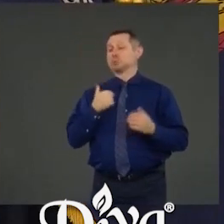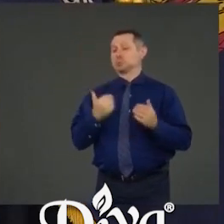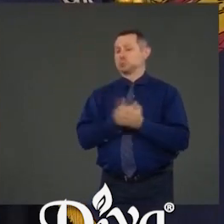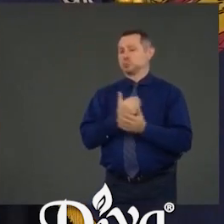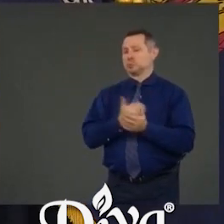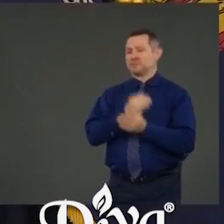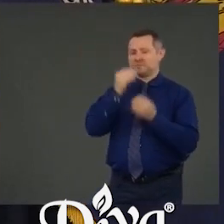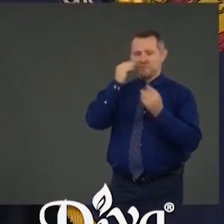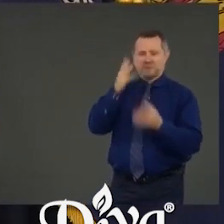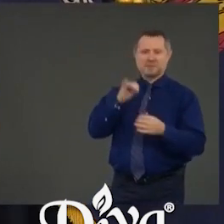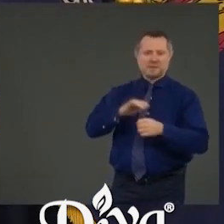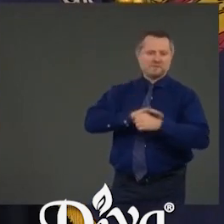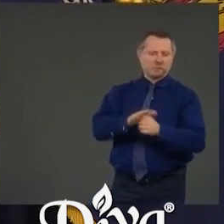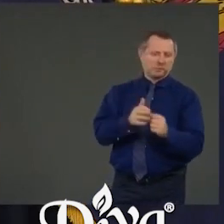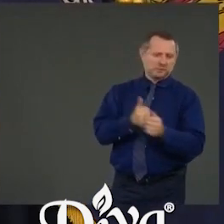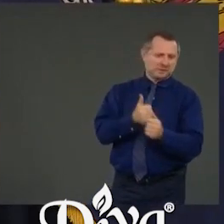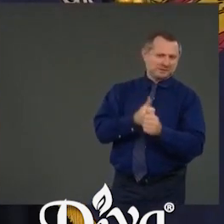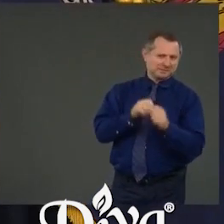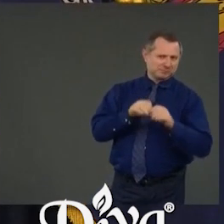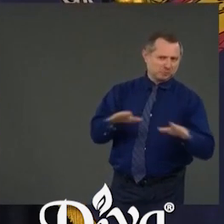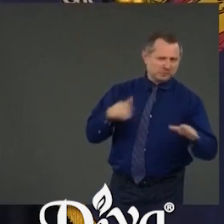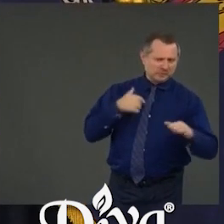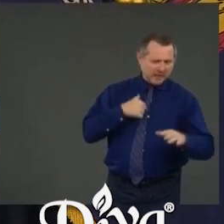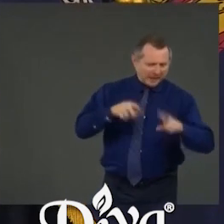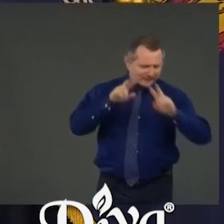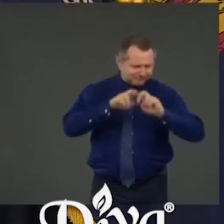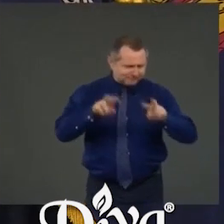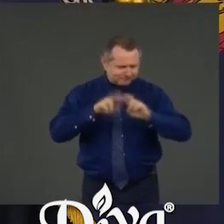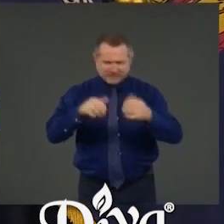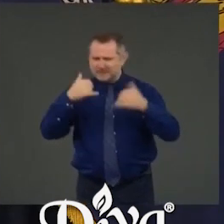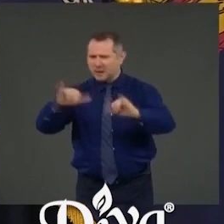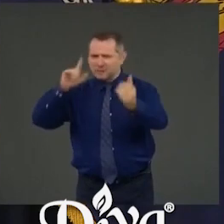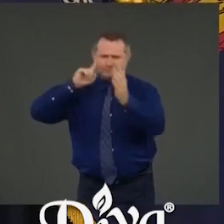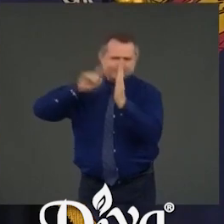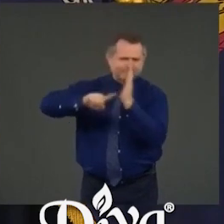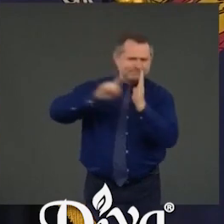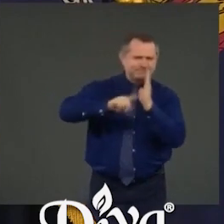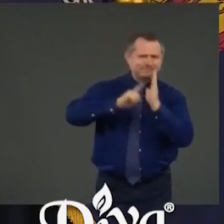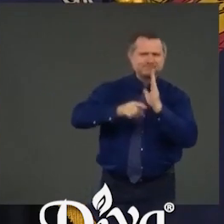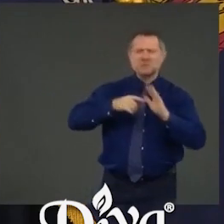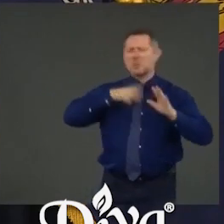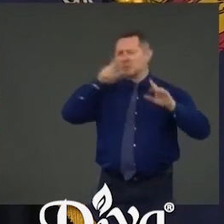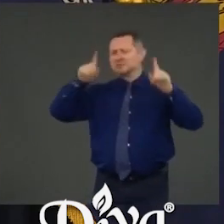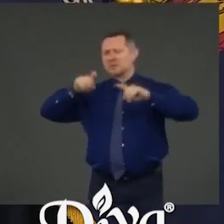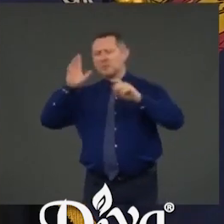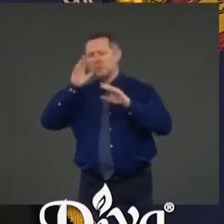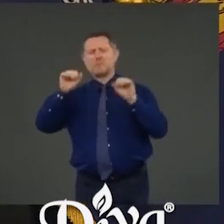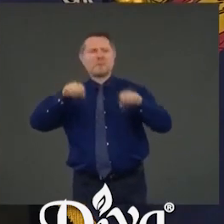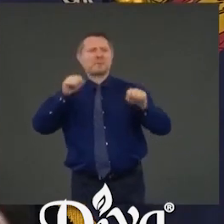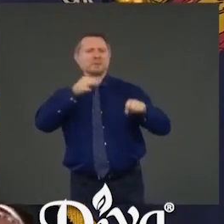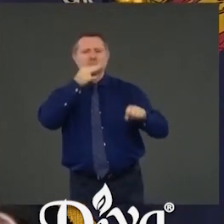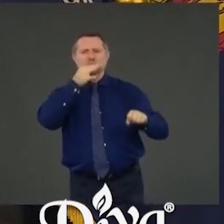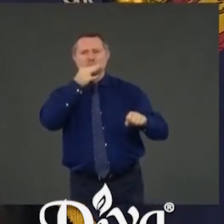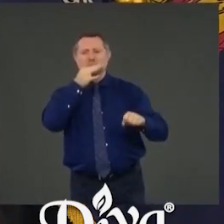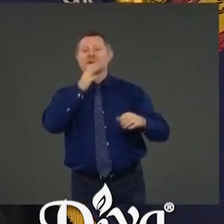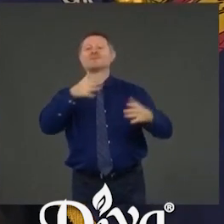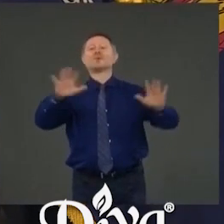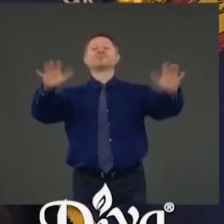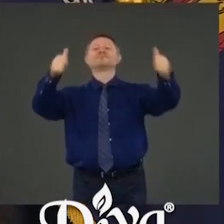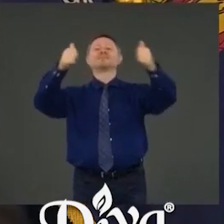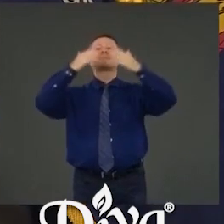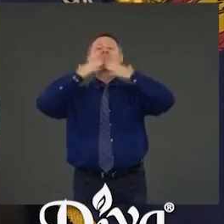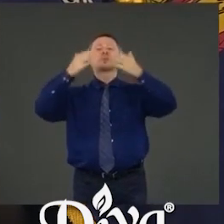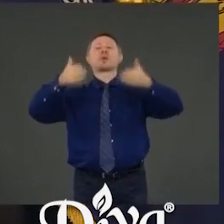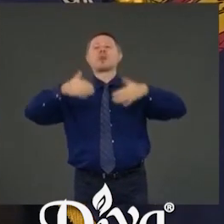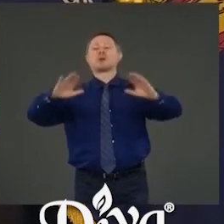how the virus spreads. We're still studying it. We'll have a decision as soon as we process all the information. Thank you for letting me take off a